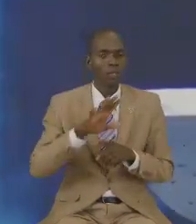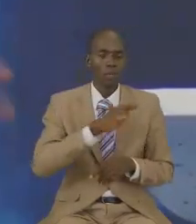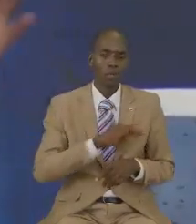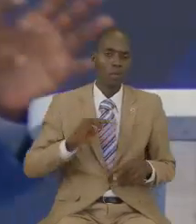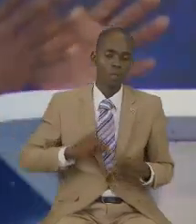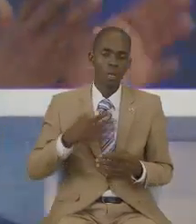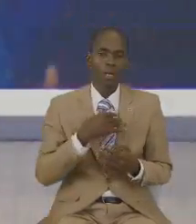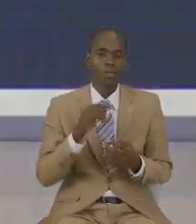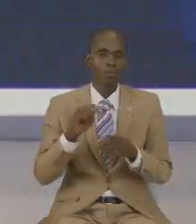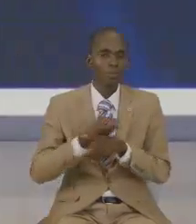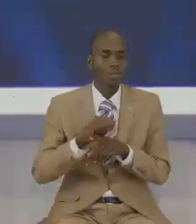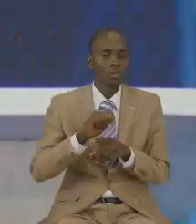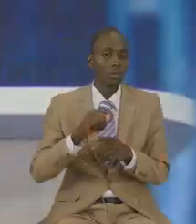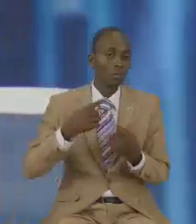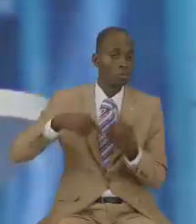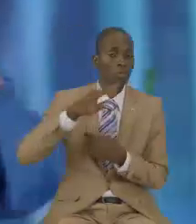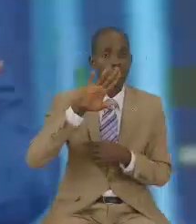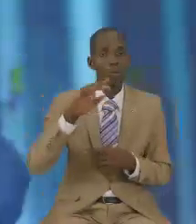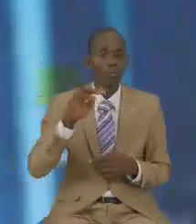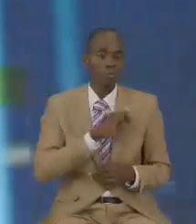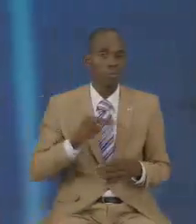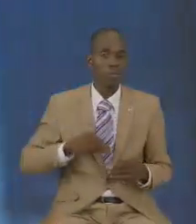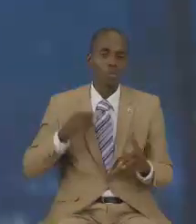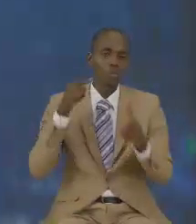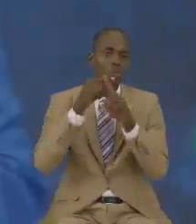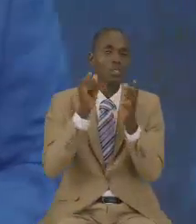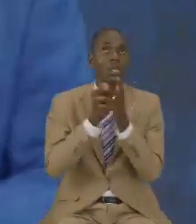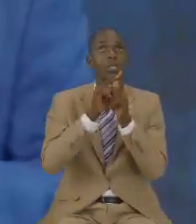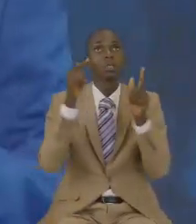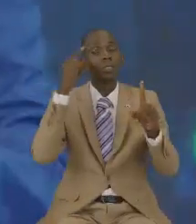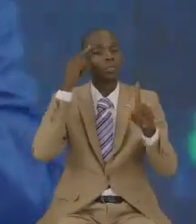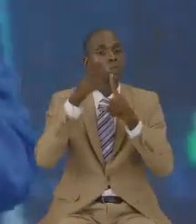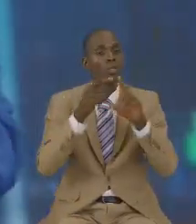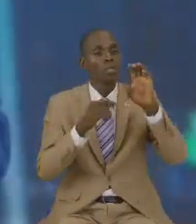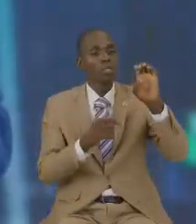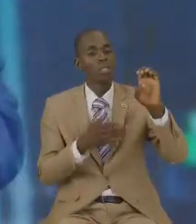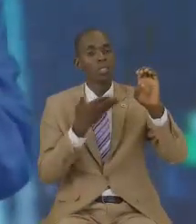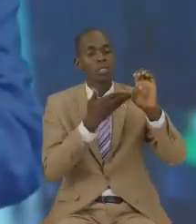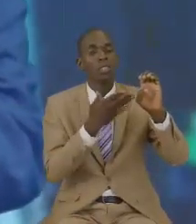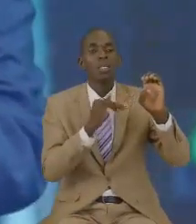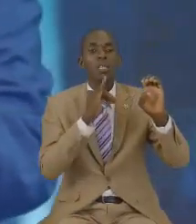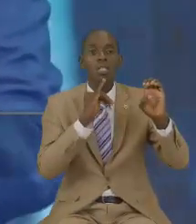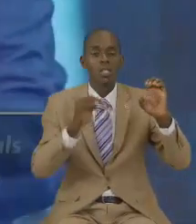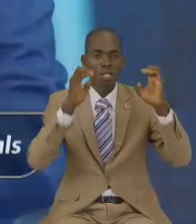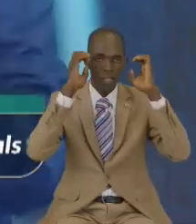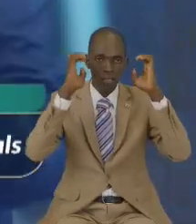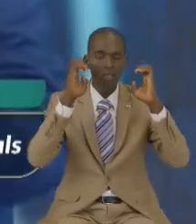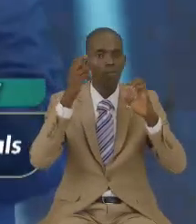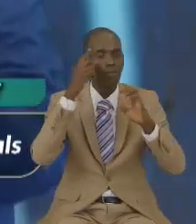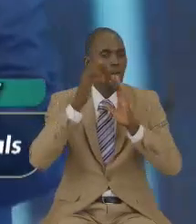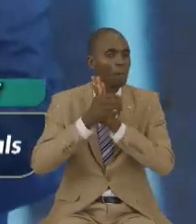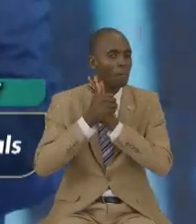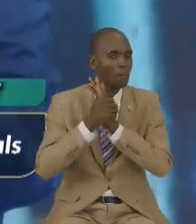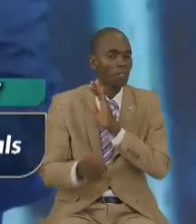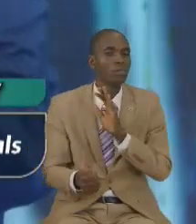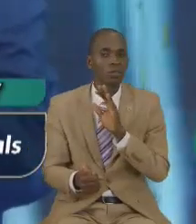members towards the great goal. And if there is educate for mastery